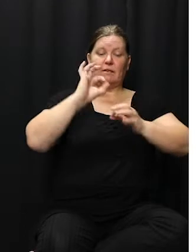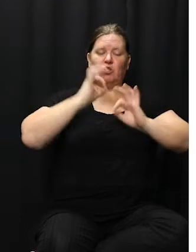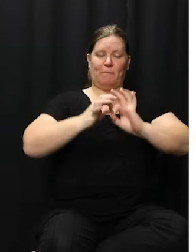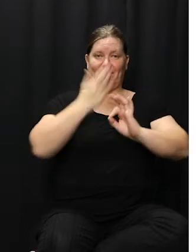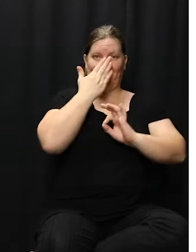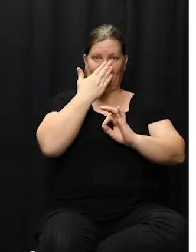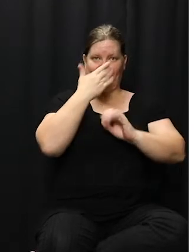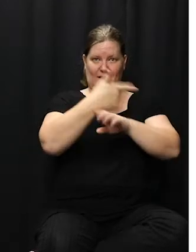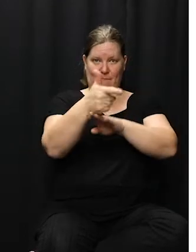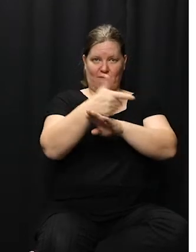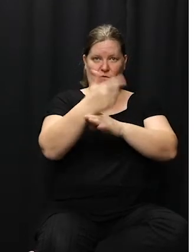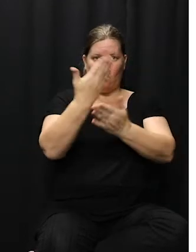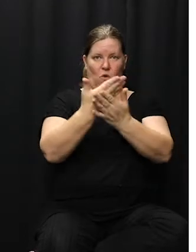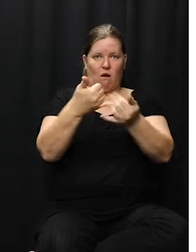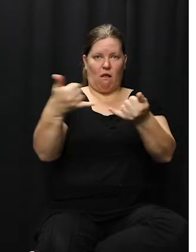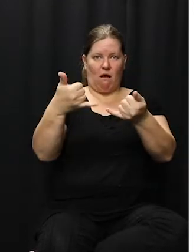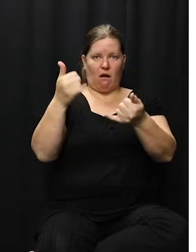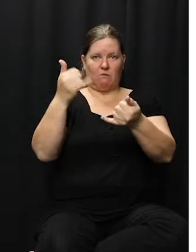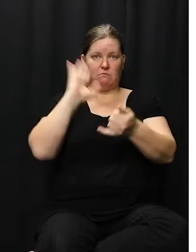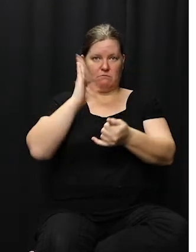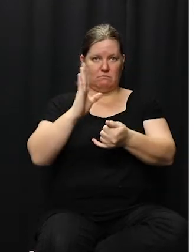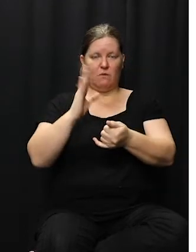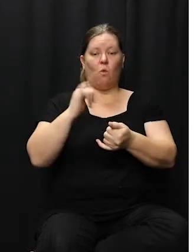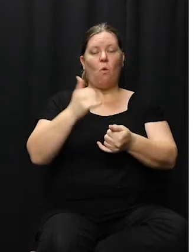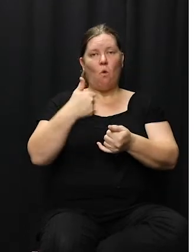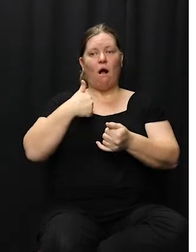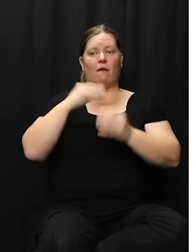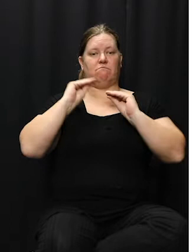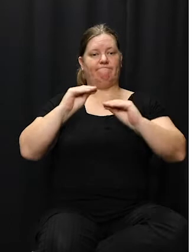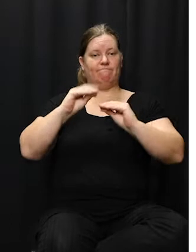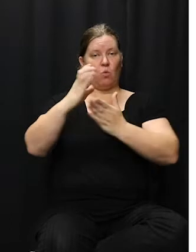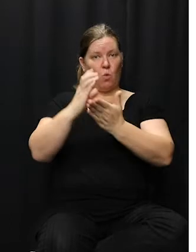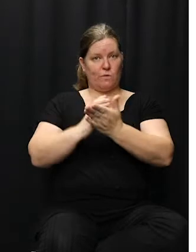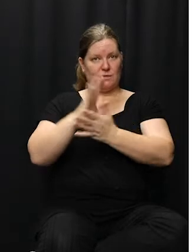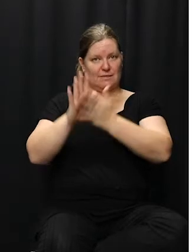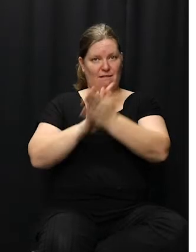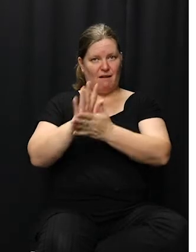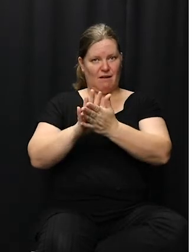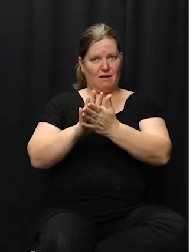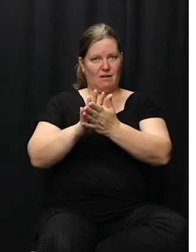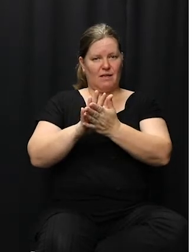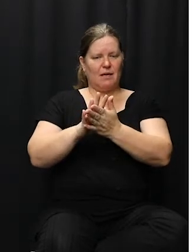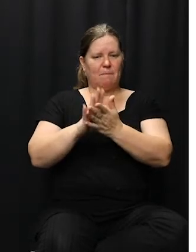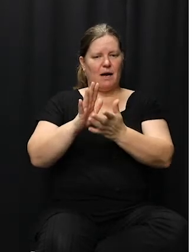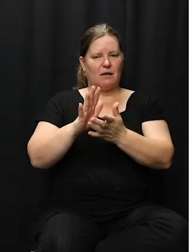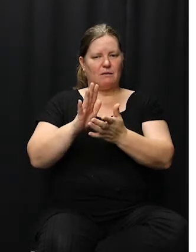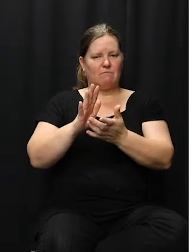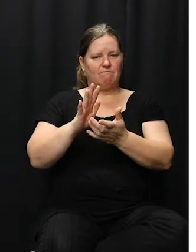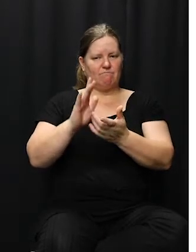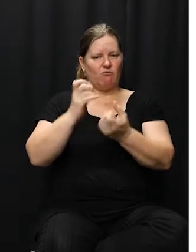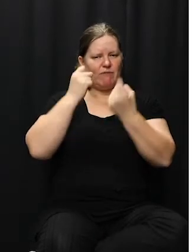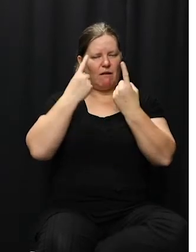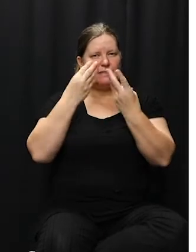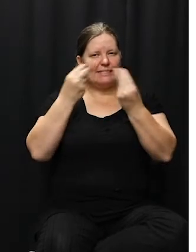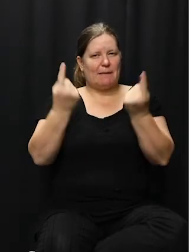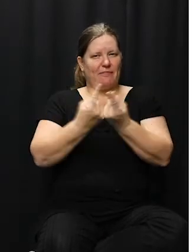courses or things, or I've taught courses in sign, but face to face. But I've realised that some things, like the fact that I've got notes down